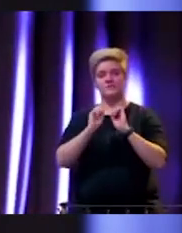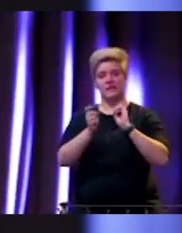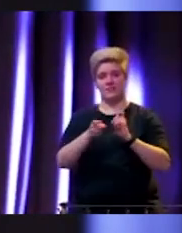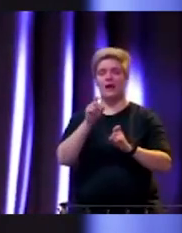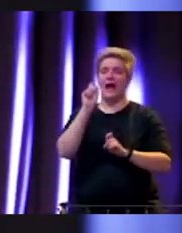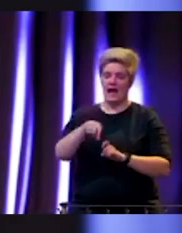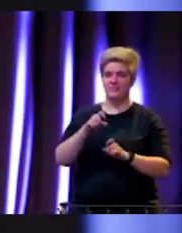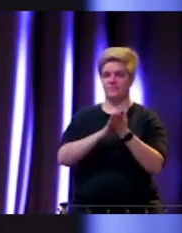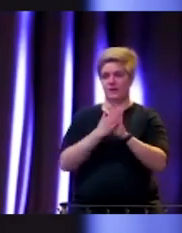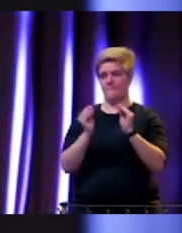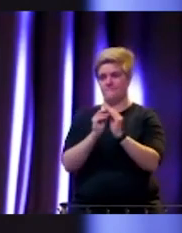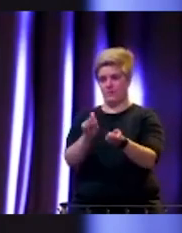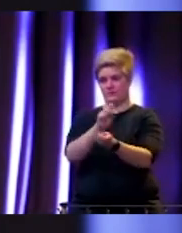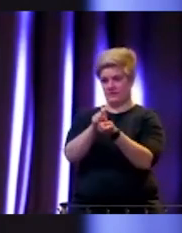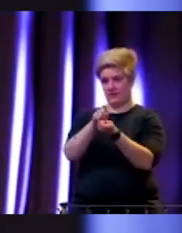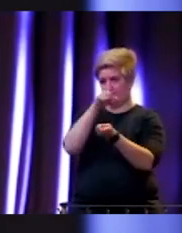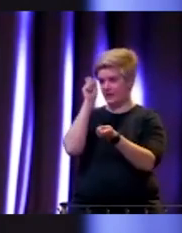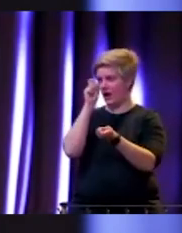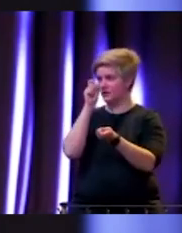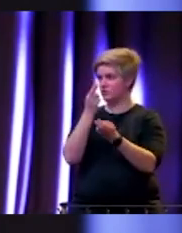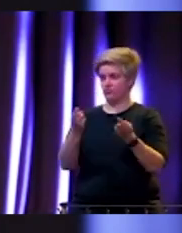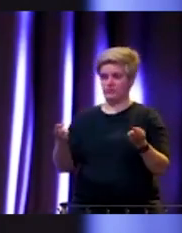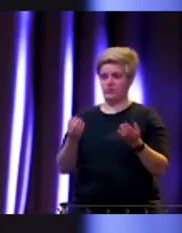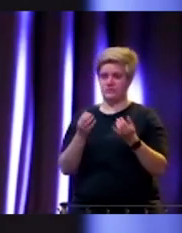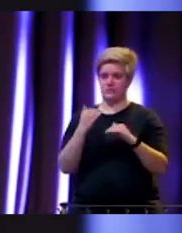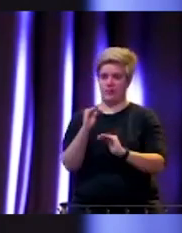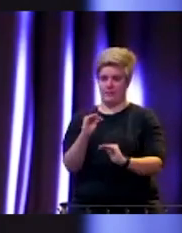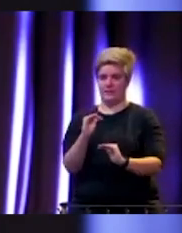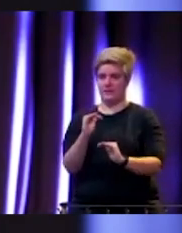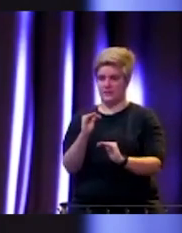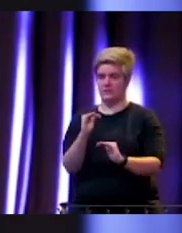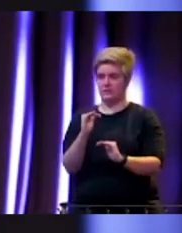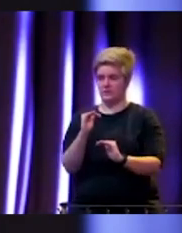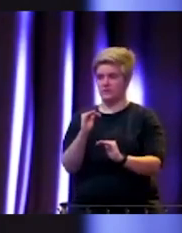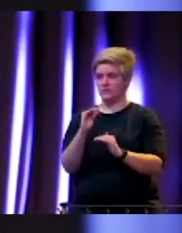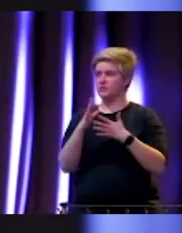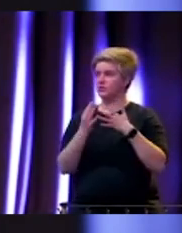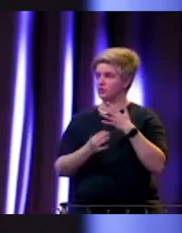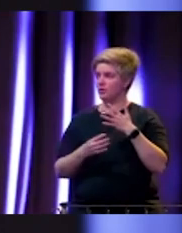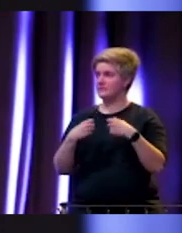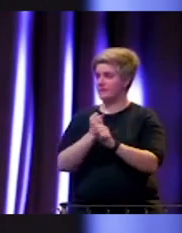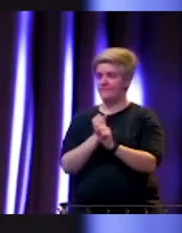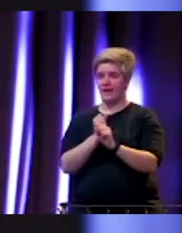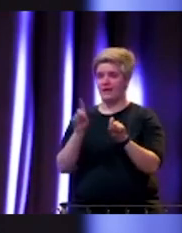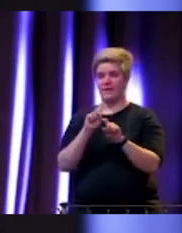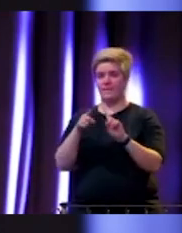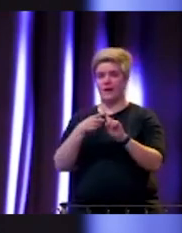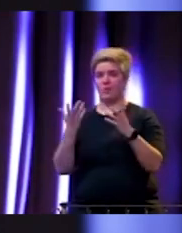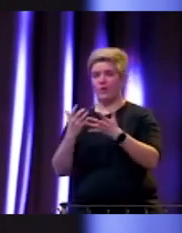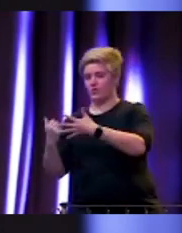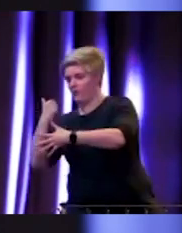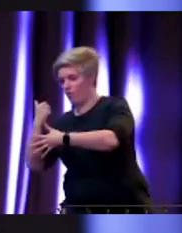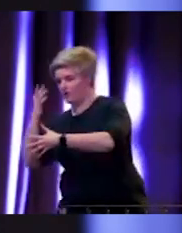what to prioritize and why for many, many different reasons. The best advice I can give everyone is tell us who you really